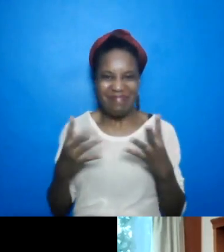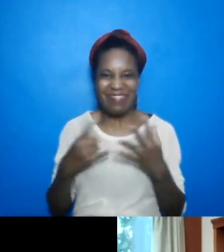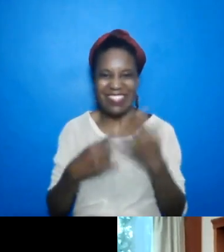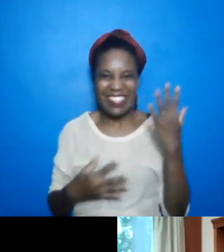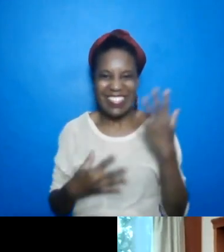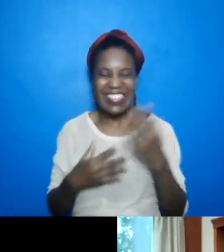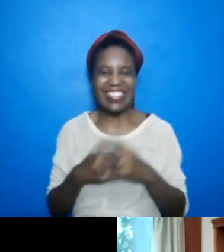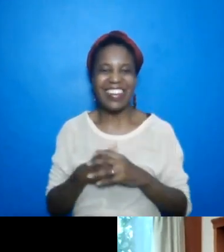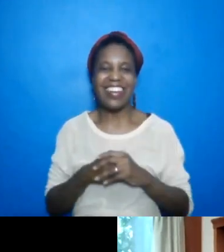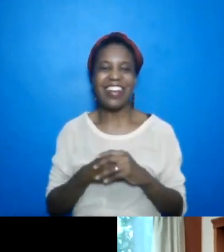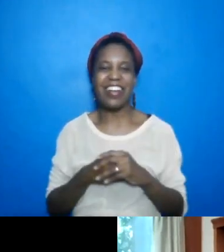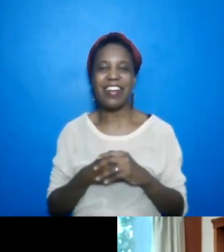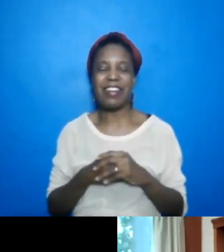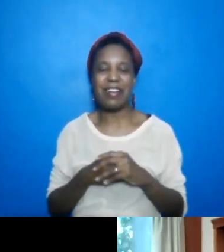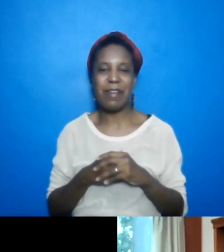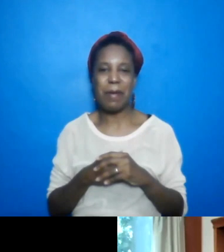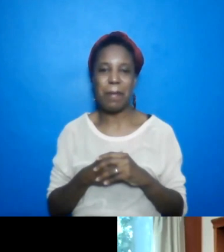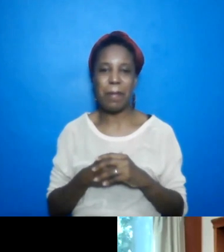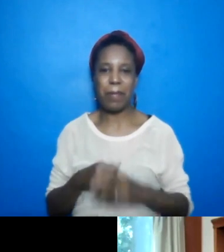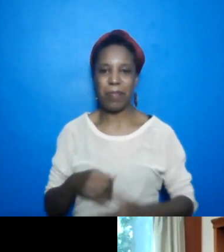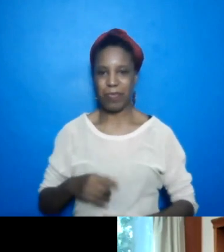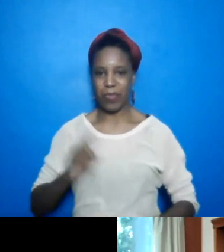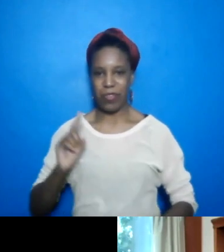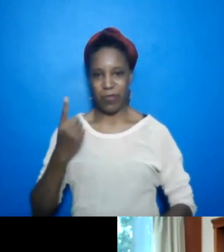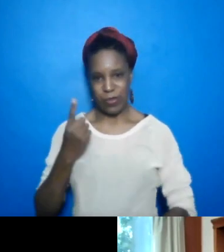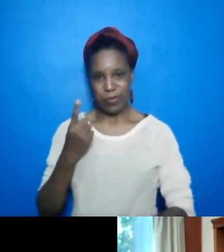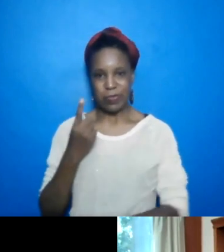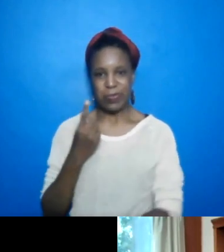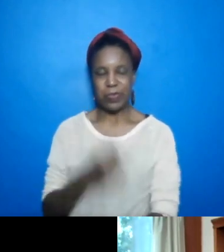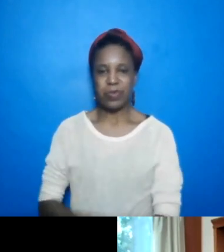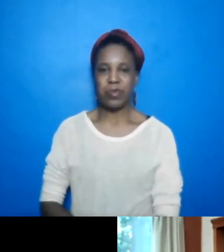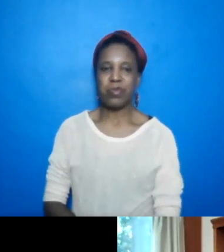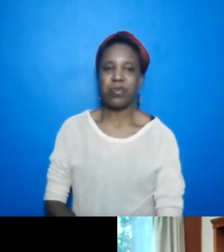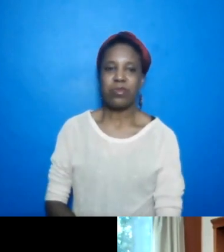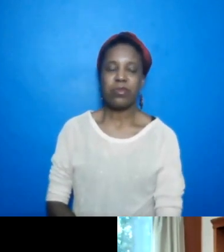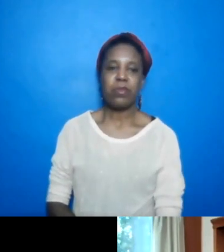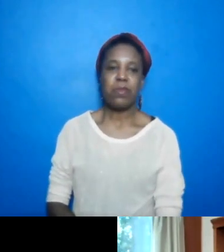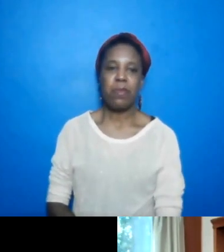Well, my first question actually to you was, you'd mentioned a different